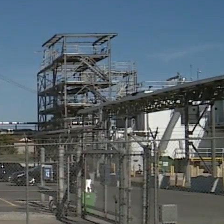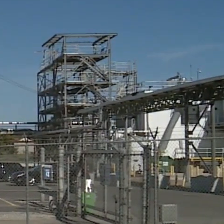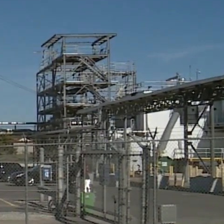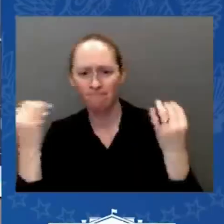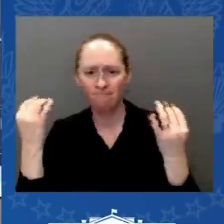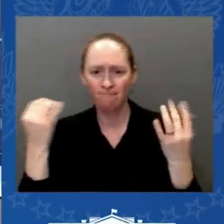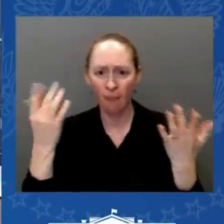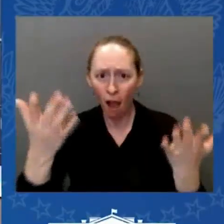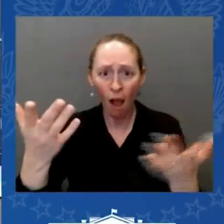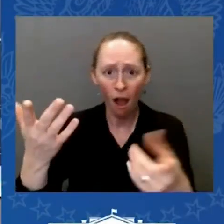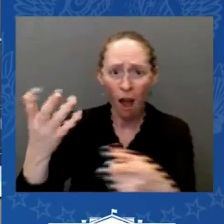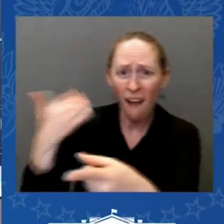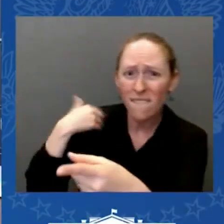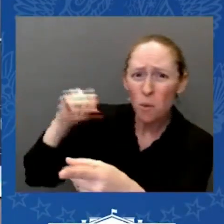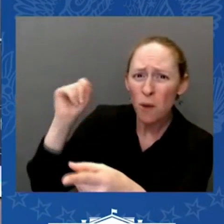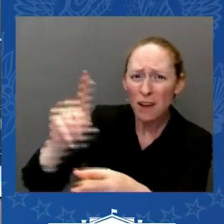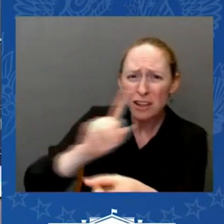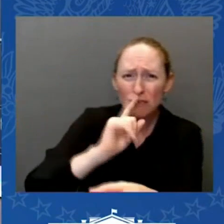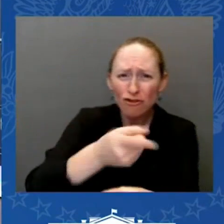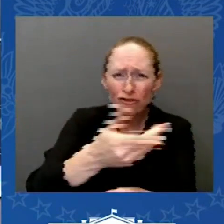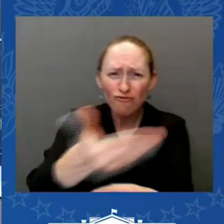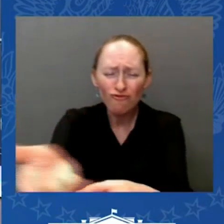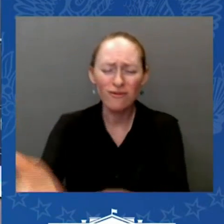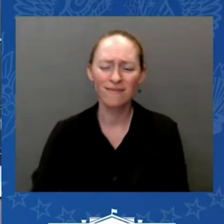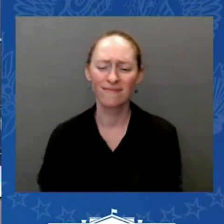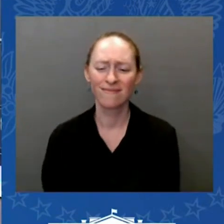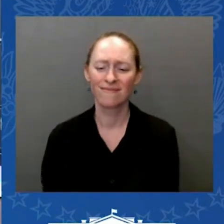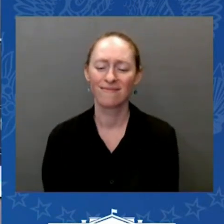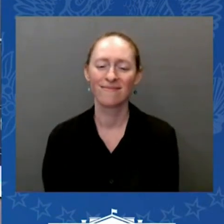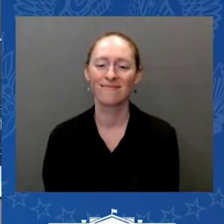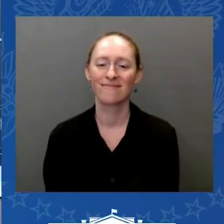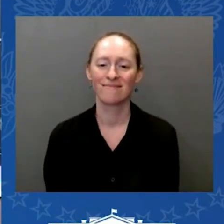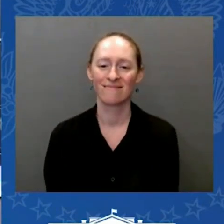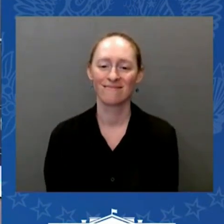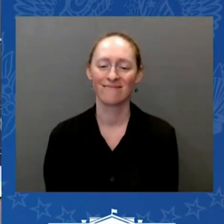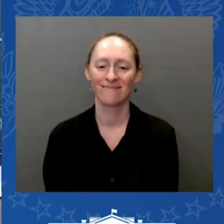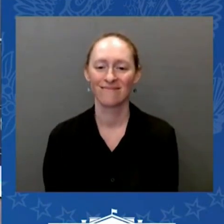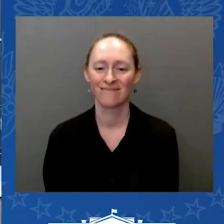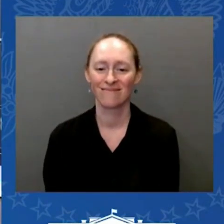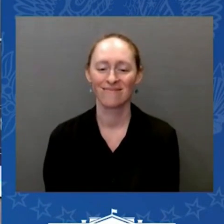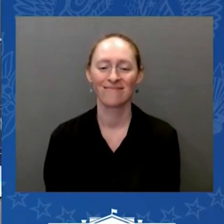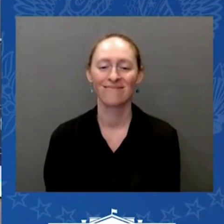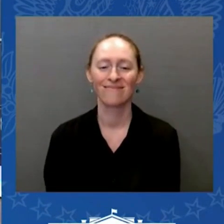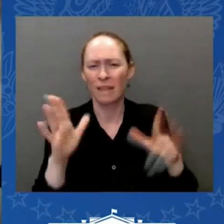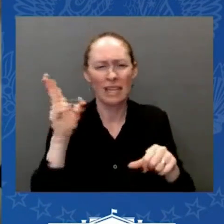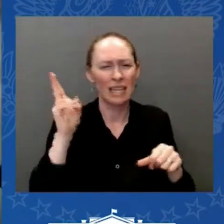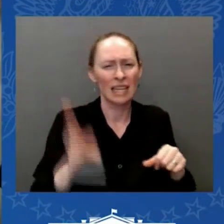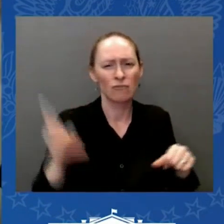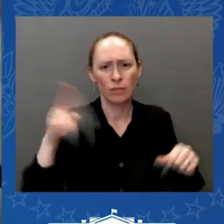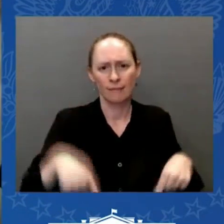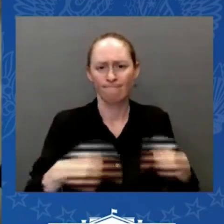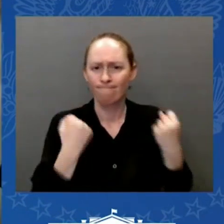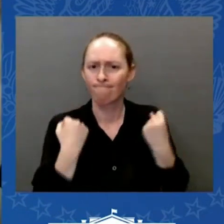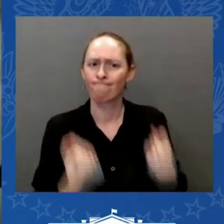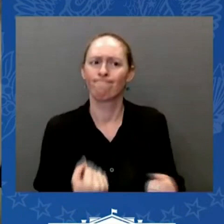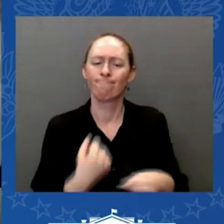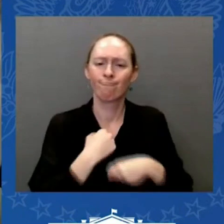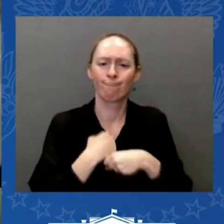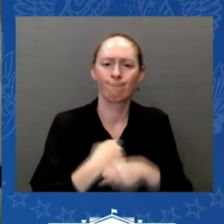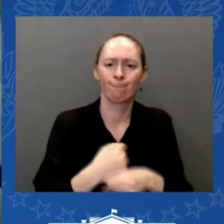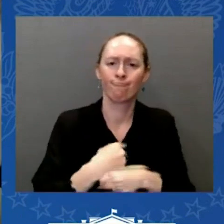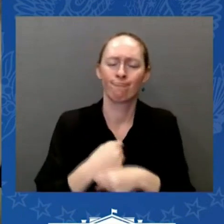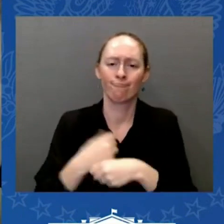cars. Last year, the Biden administration awarded $197 million to Israel Chemical Holdings to build